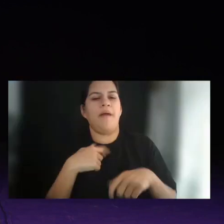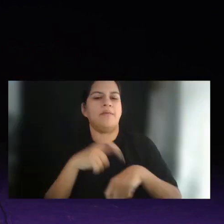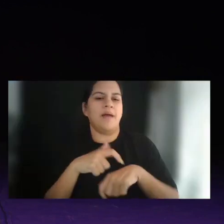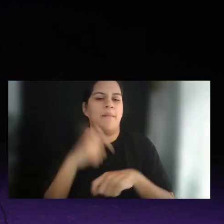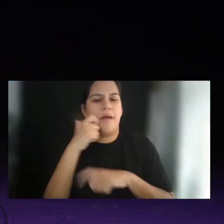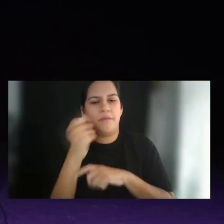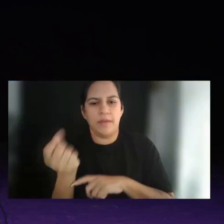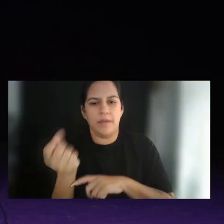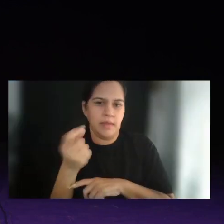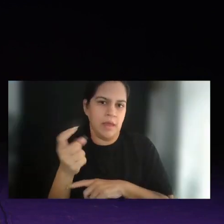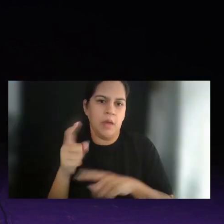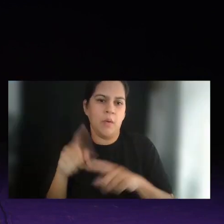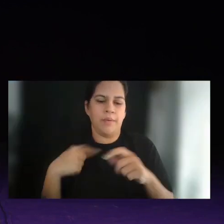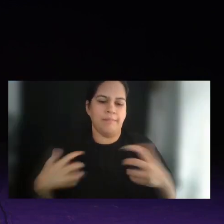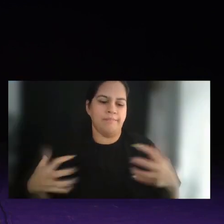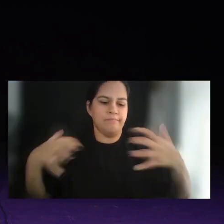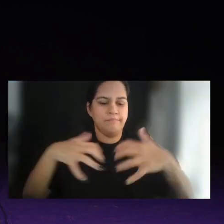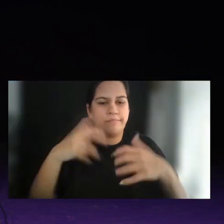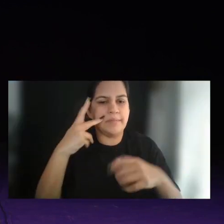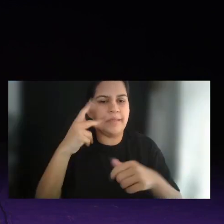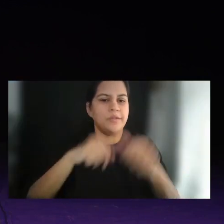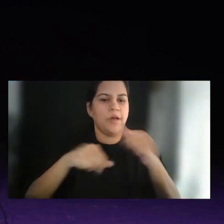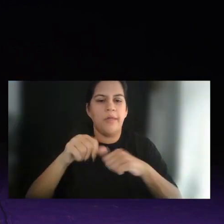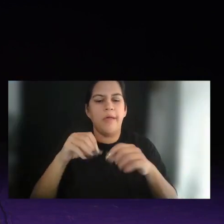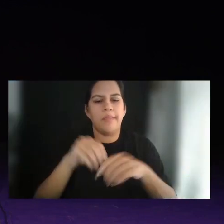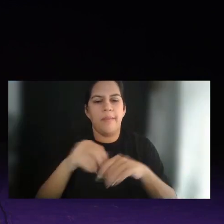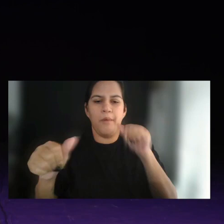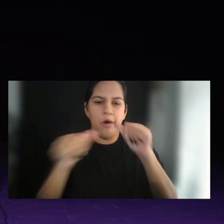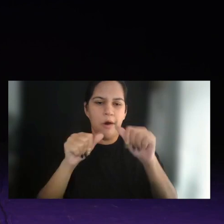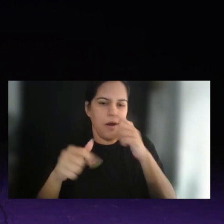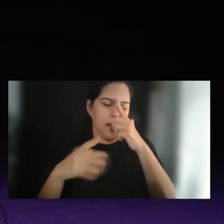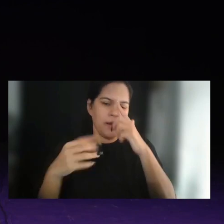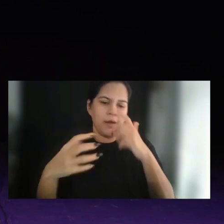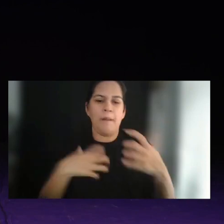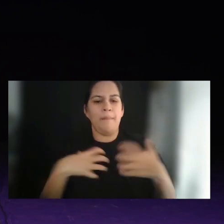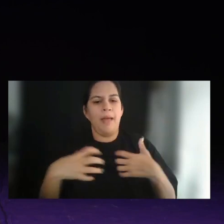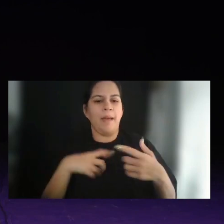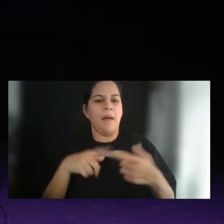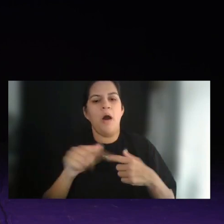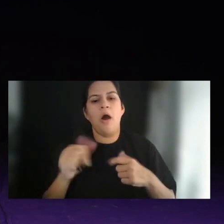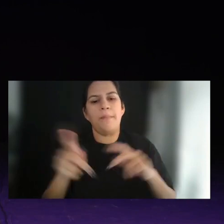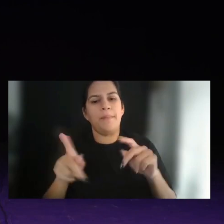and complain about other people in the industry who have done us wrong.